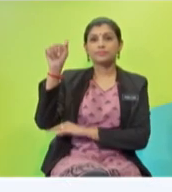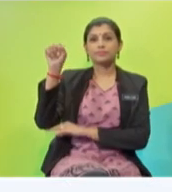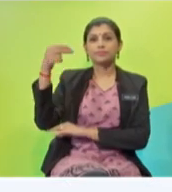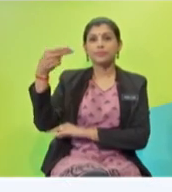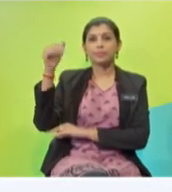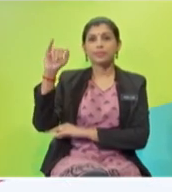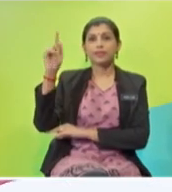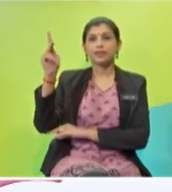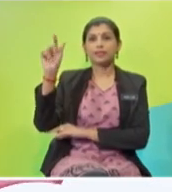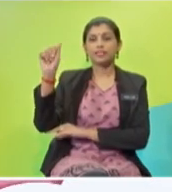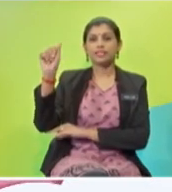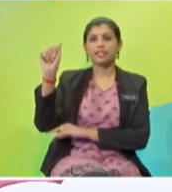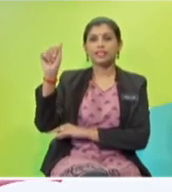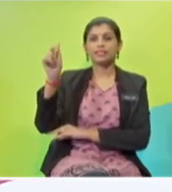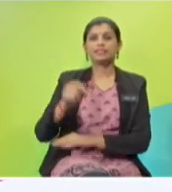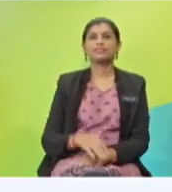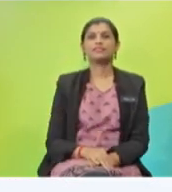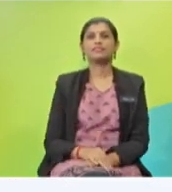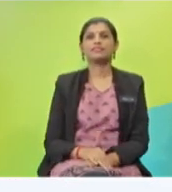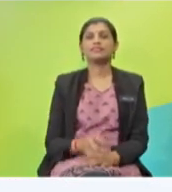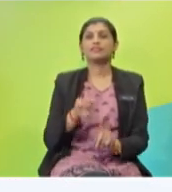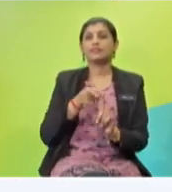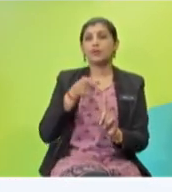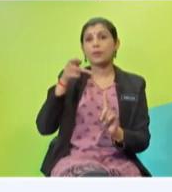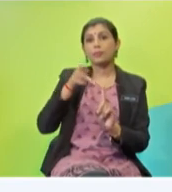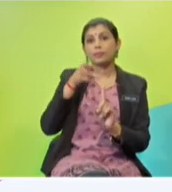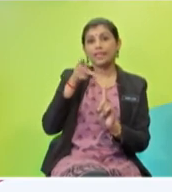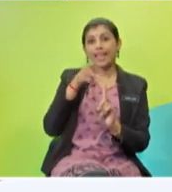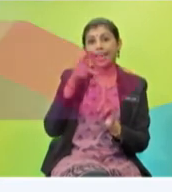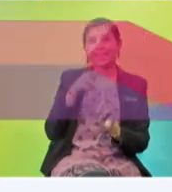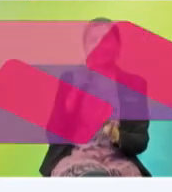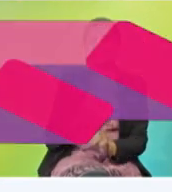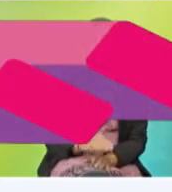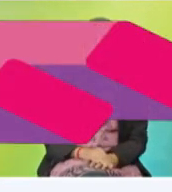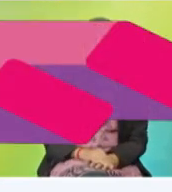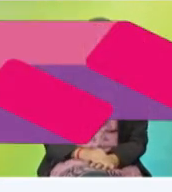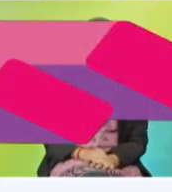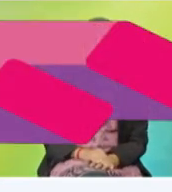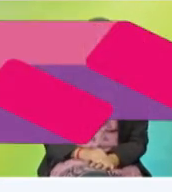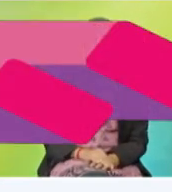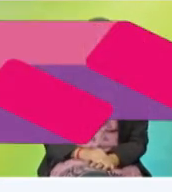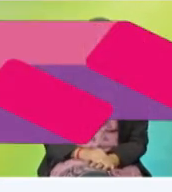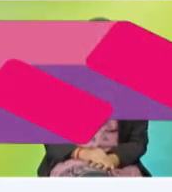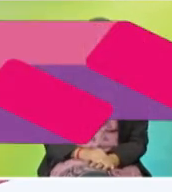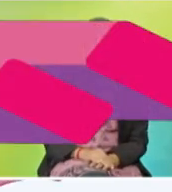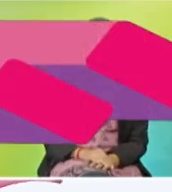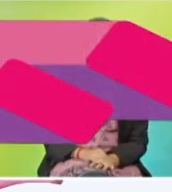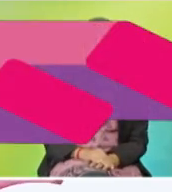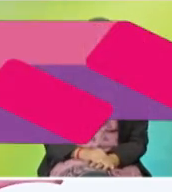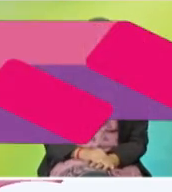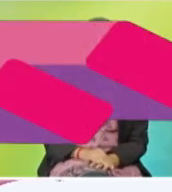Vijaya Kumar from SK Convent, Bukit Mertajam, Pulau Pinang. Hi Yashika, give me a wave.